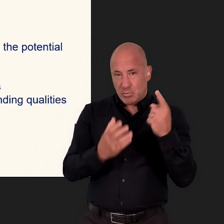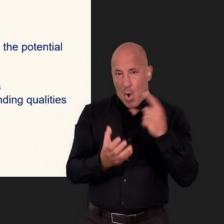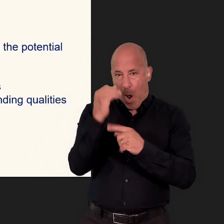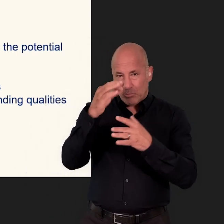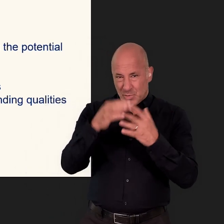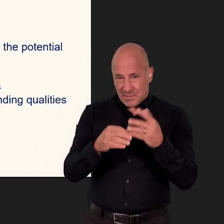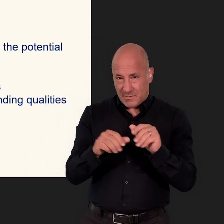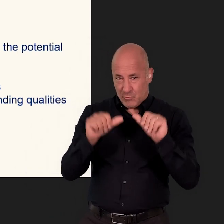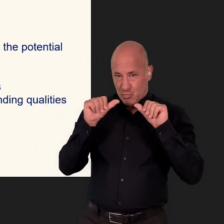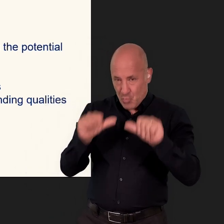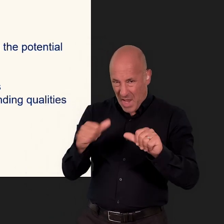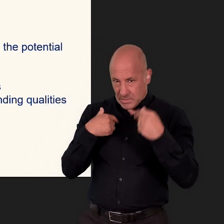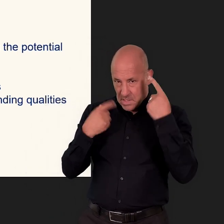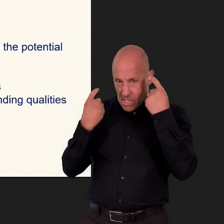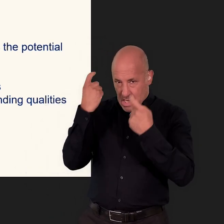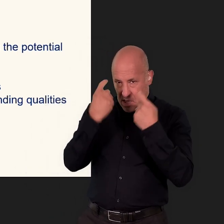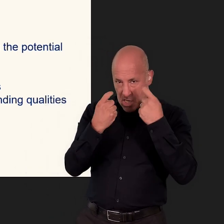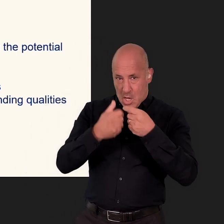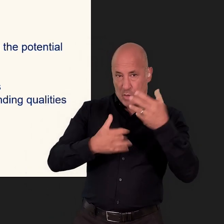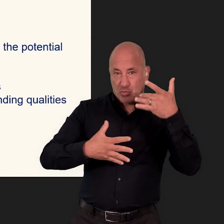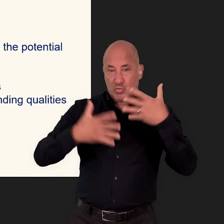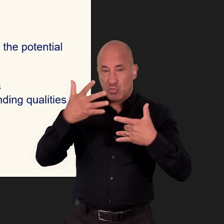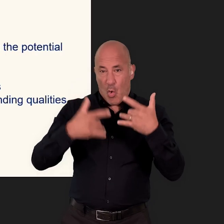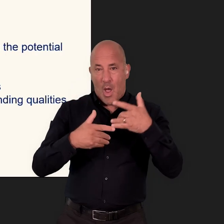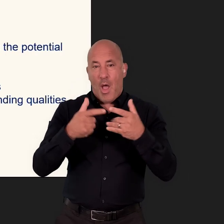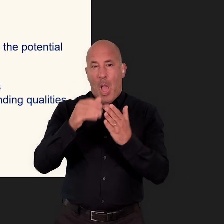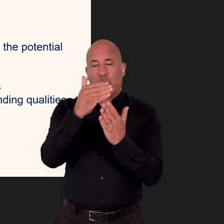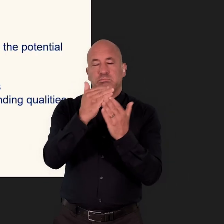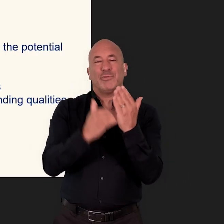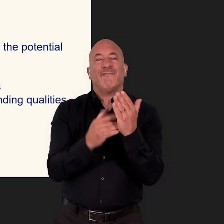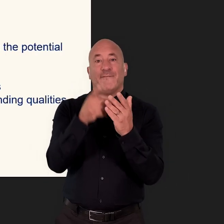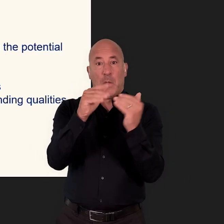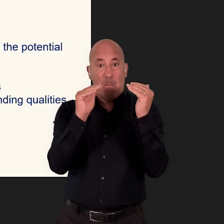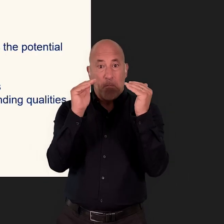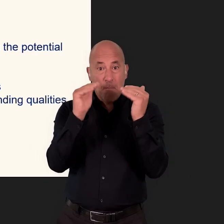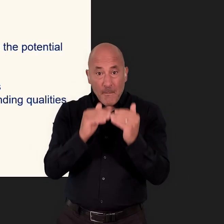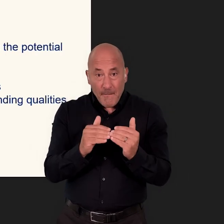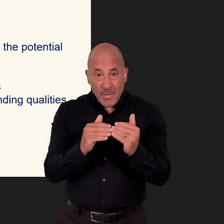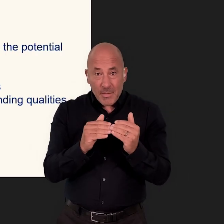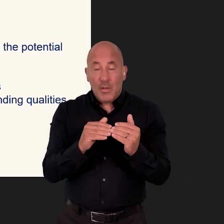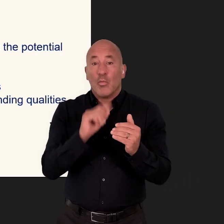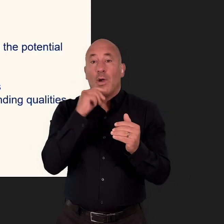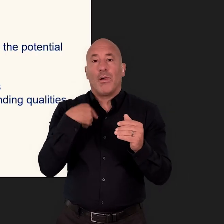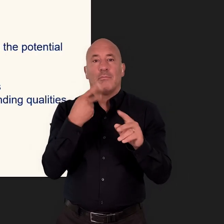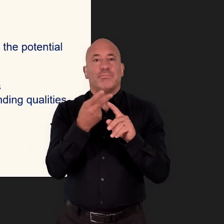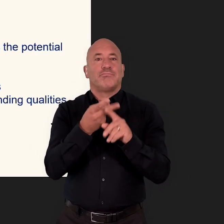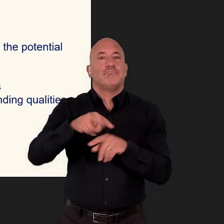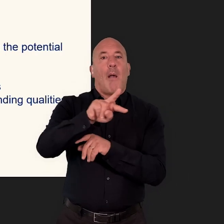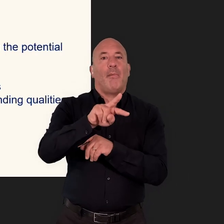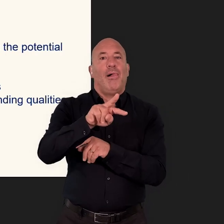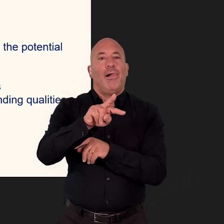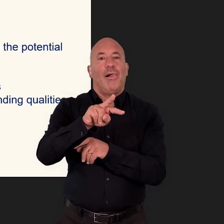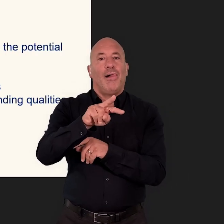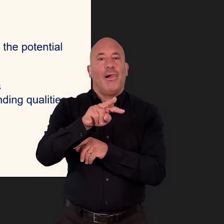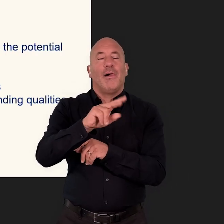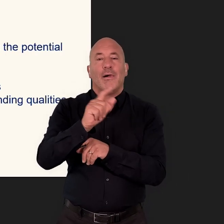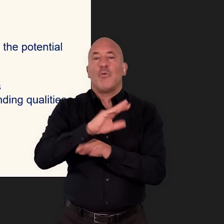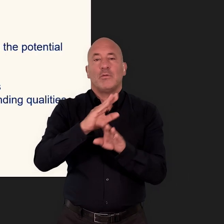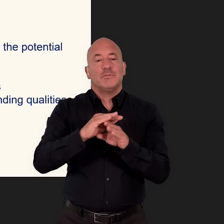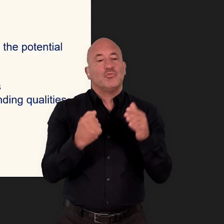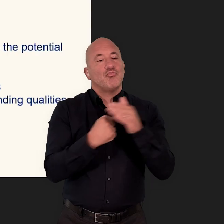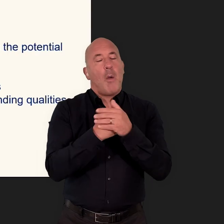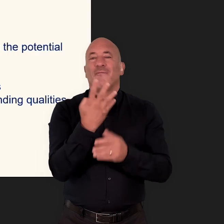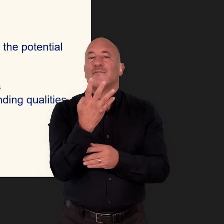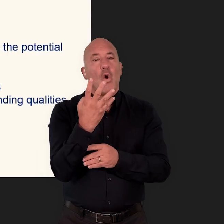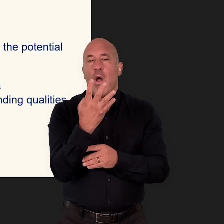that the aims and objectives of the programme are given appropriate consideration, the score for meeting the brief is given a double weighting, i.e.